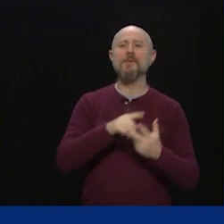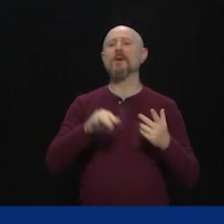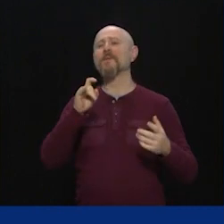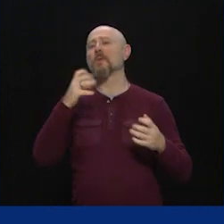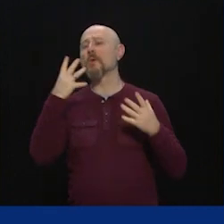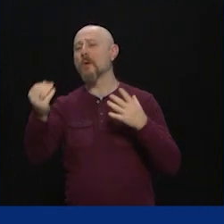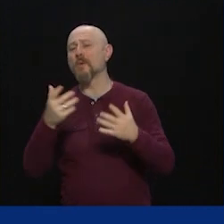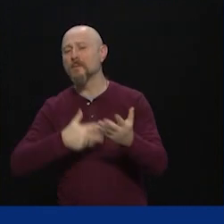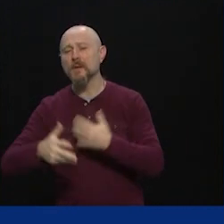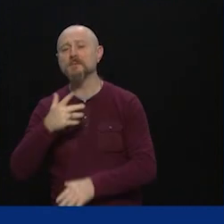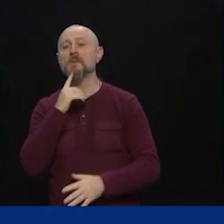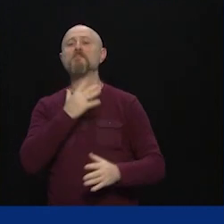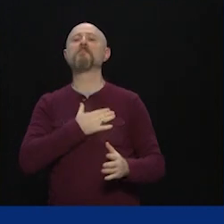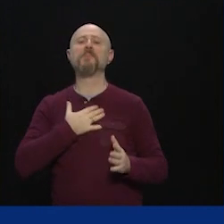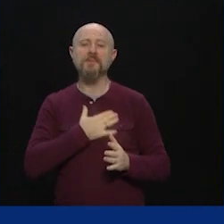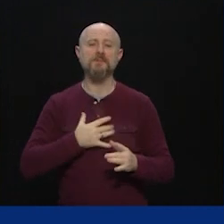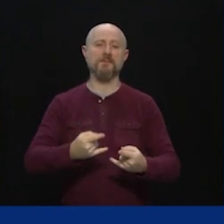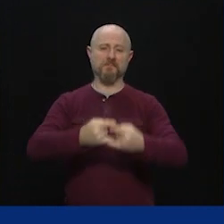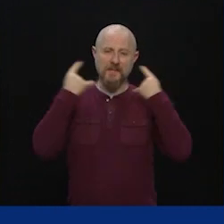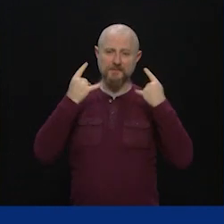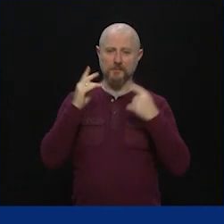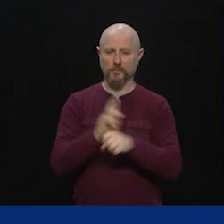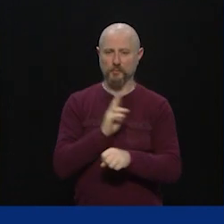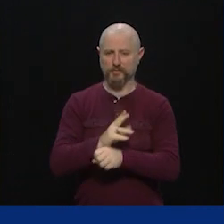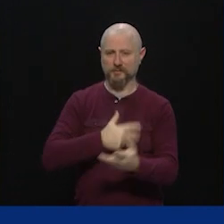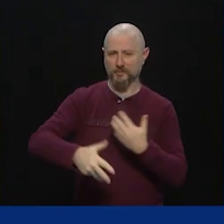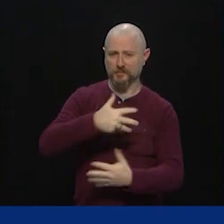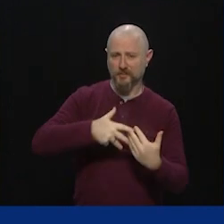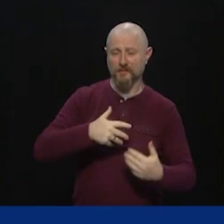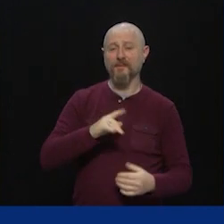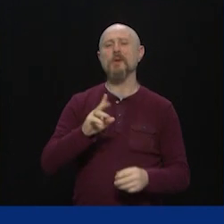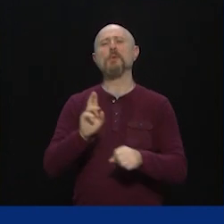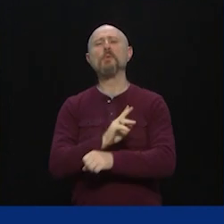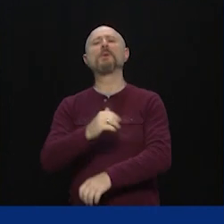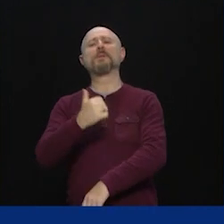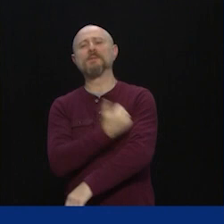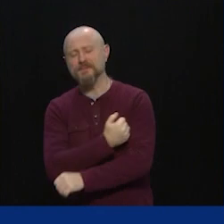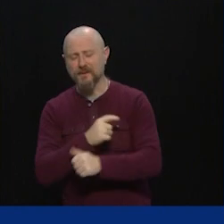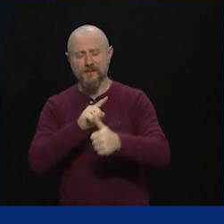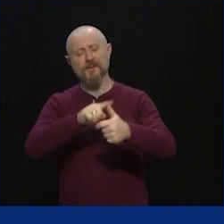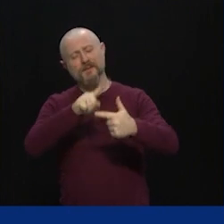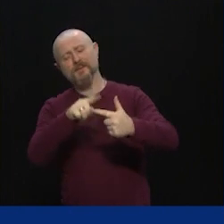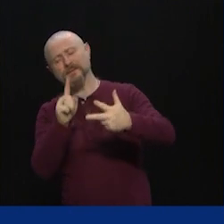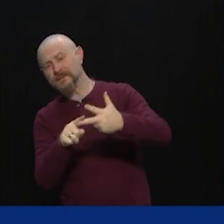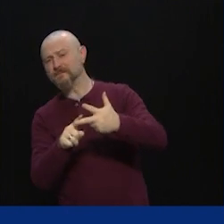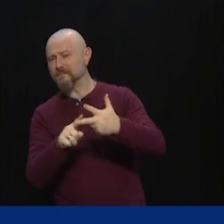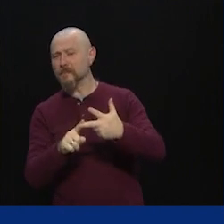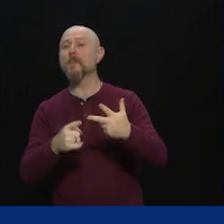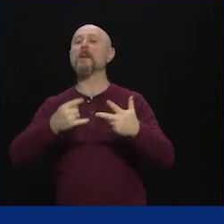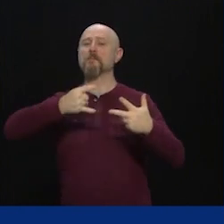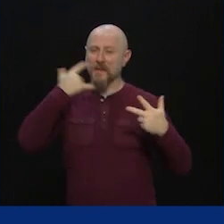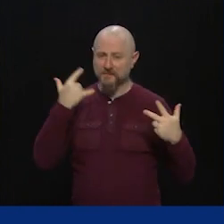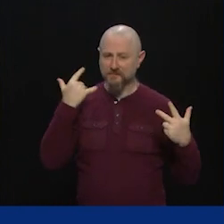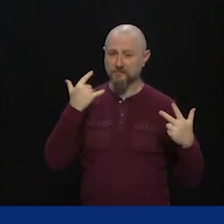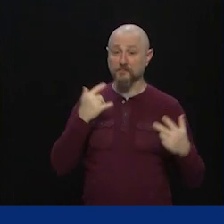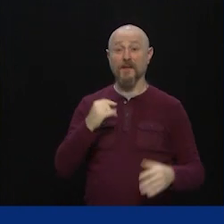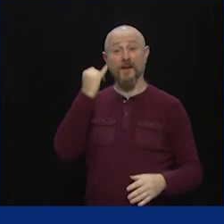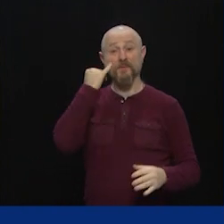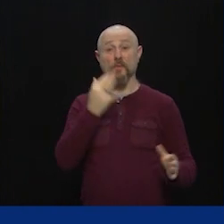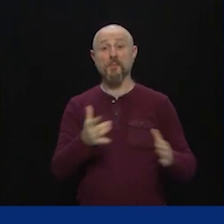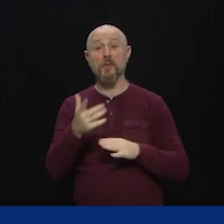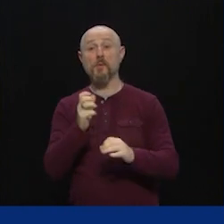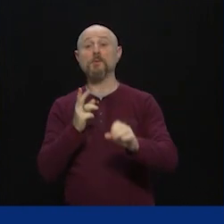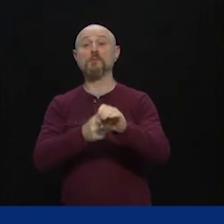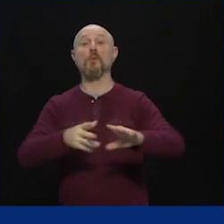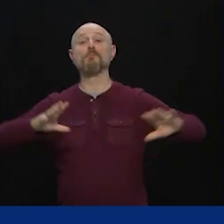boost, mask, and if you're going to a gathering, please take a test. That is the only way we're going to make sure that 2022 is the